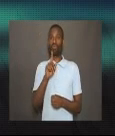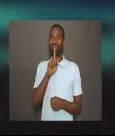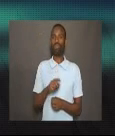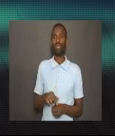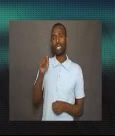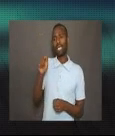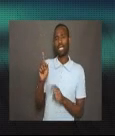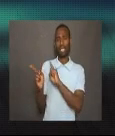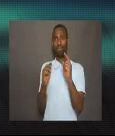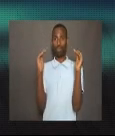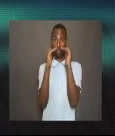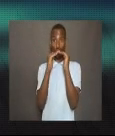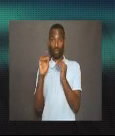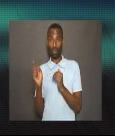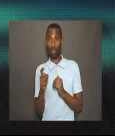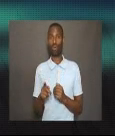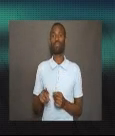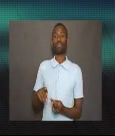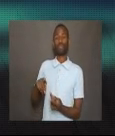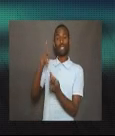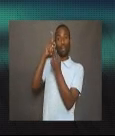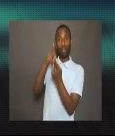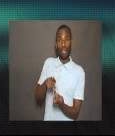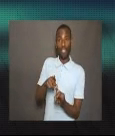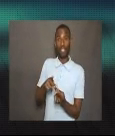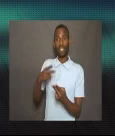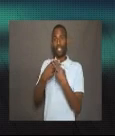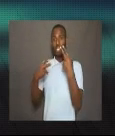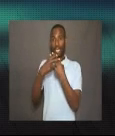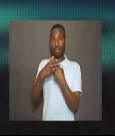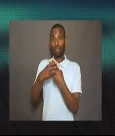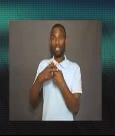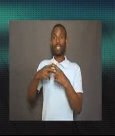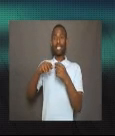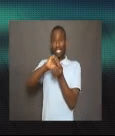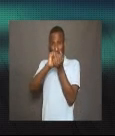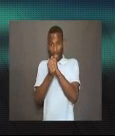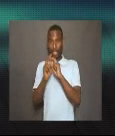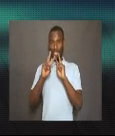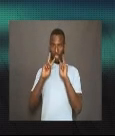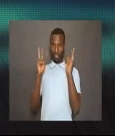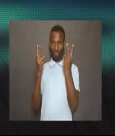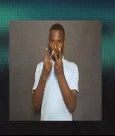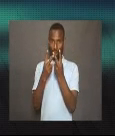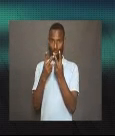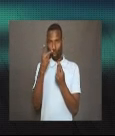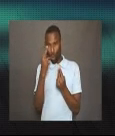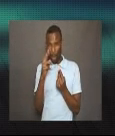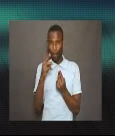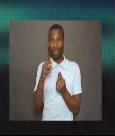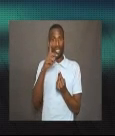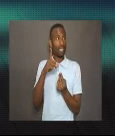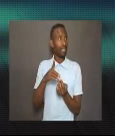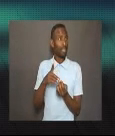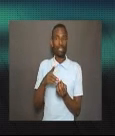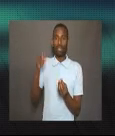piston. This is equal to pressure times the increase in